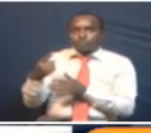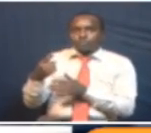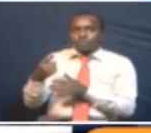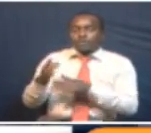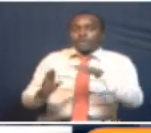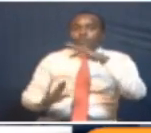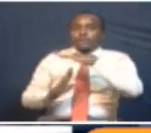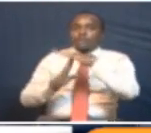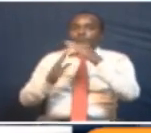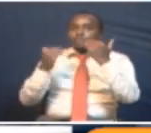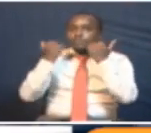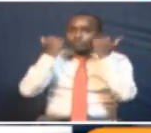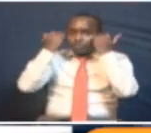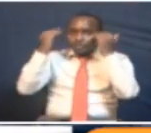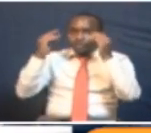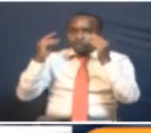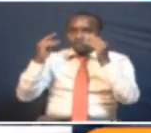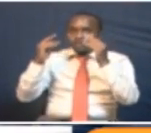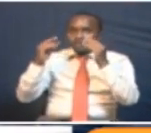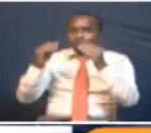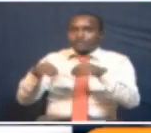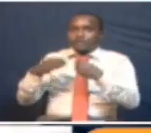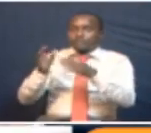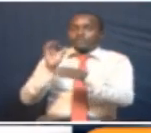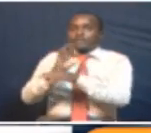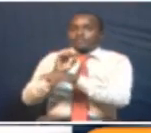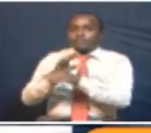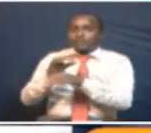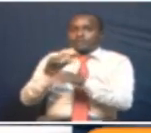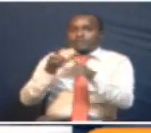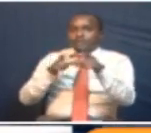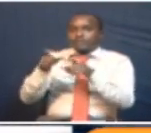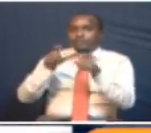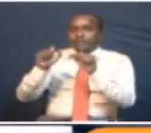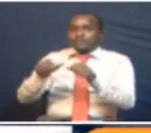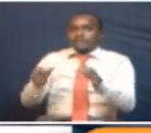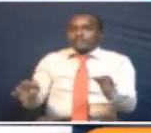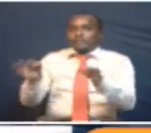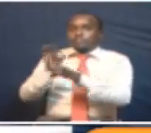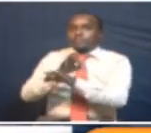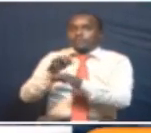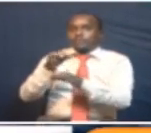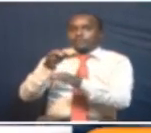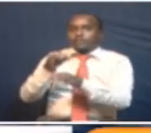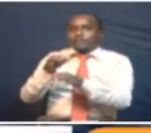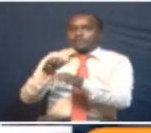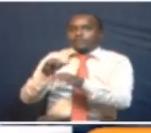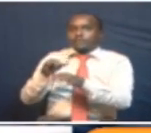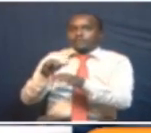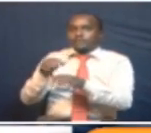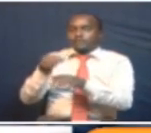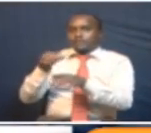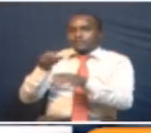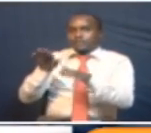Court issuing an advisory that governors can replace deputies, it